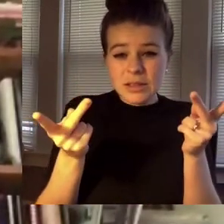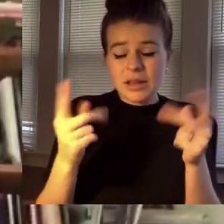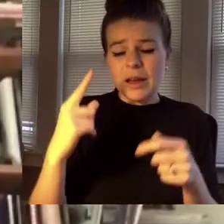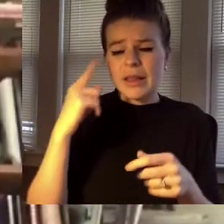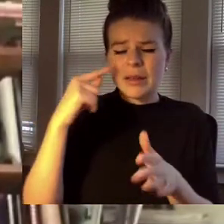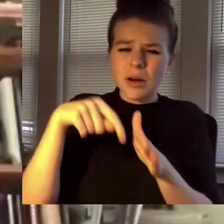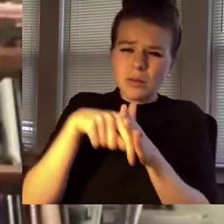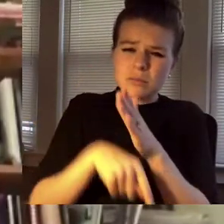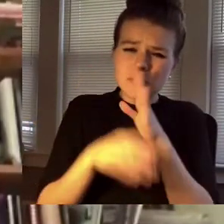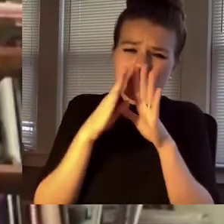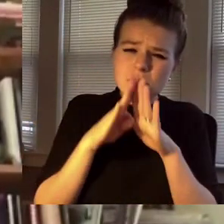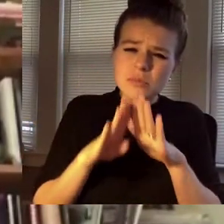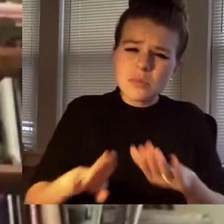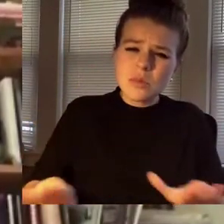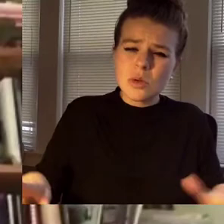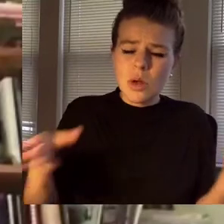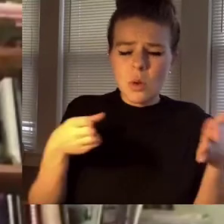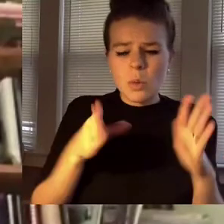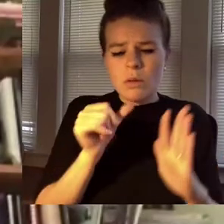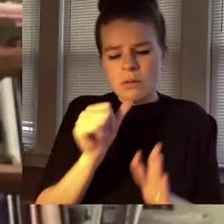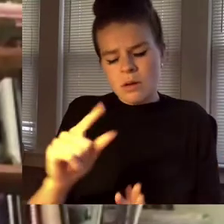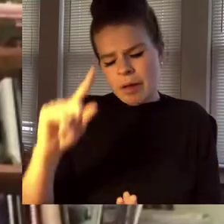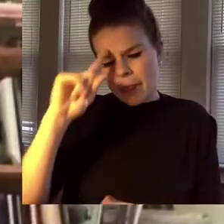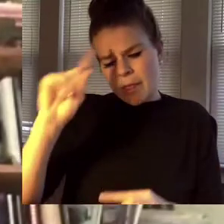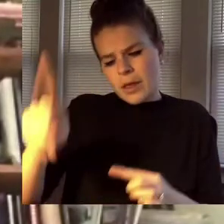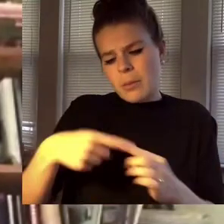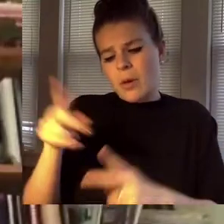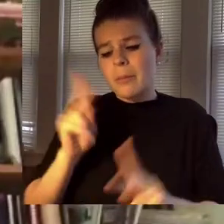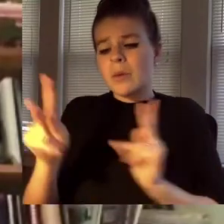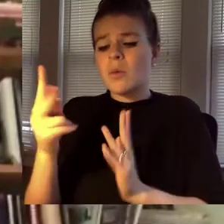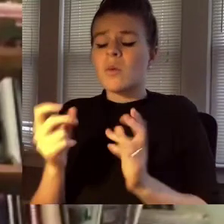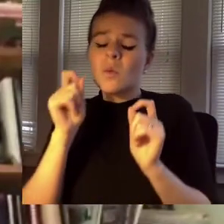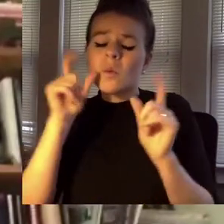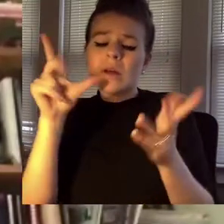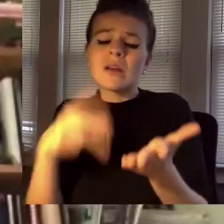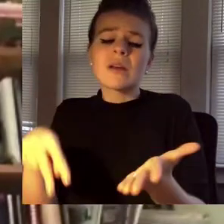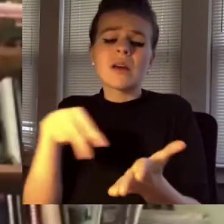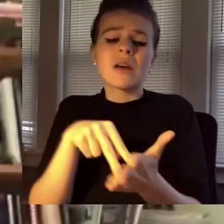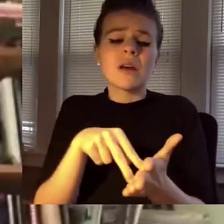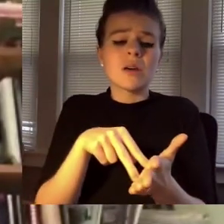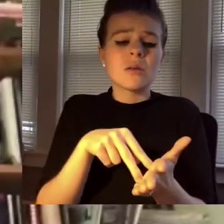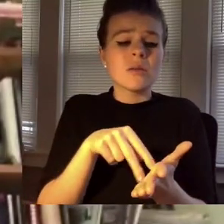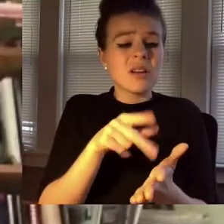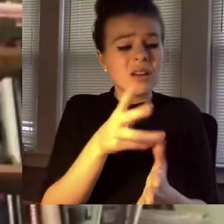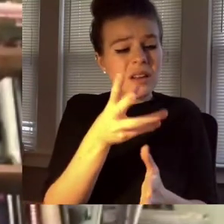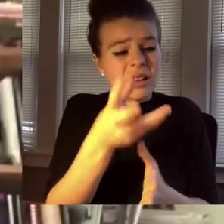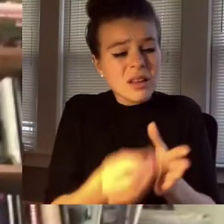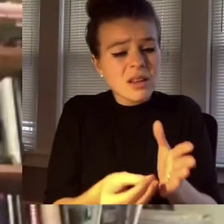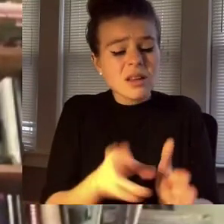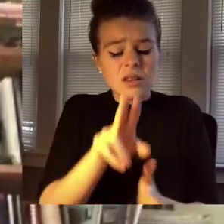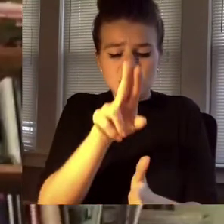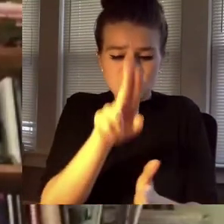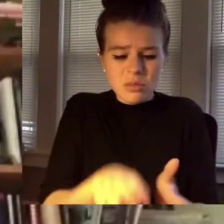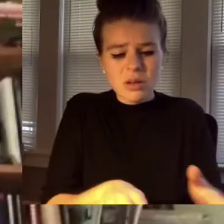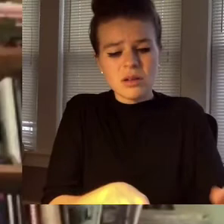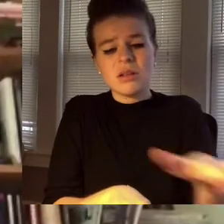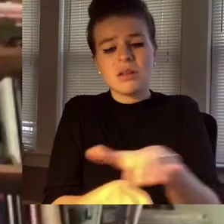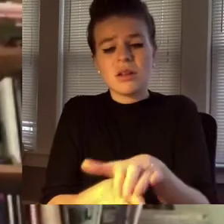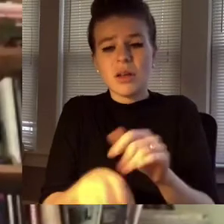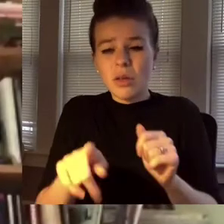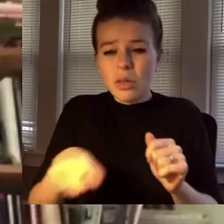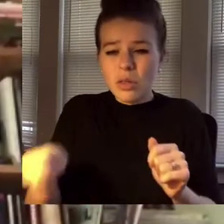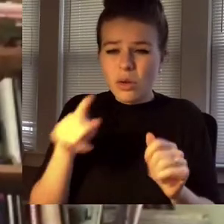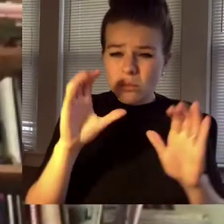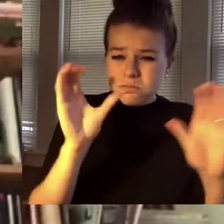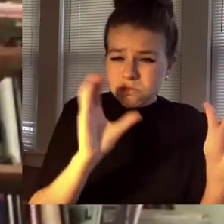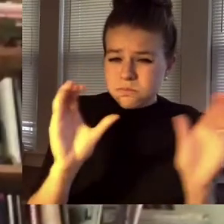way not to think of those waking to bury their violently dead, those heavy searching for a narrative of anger